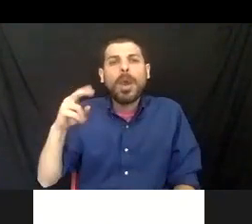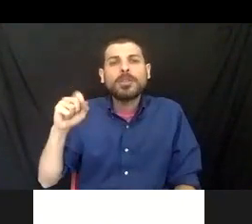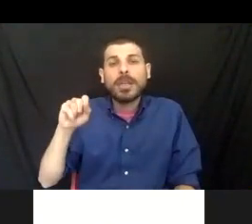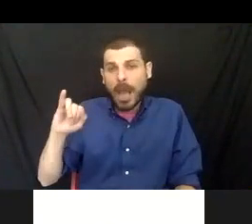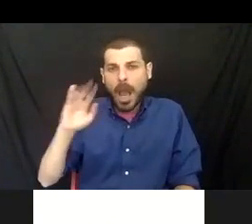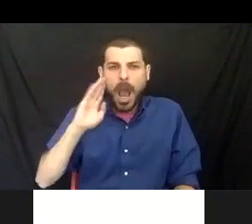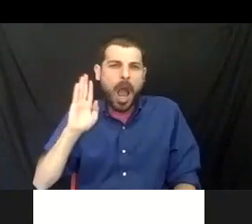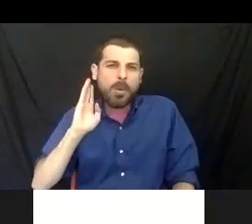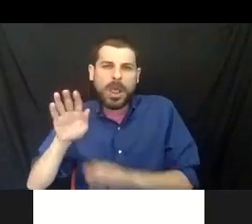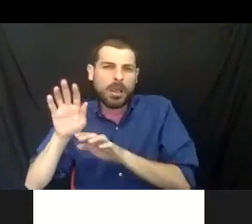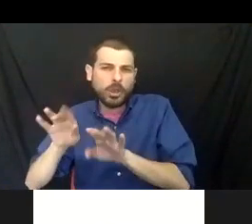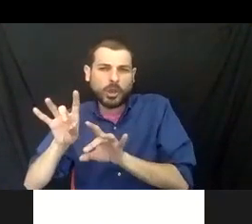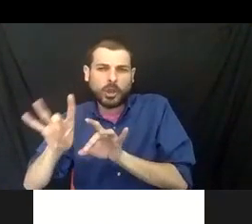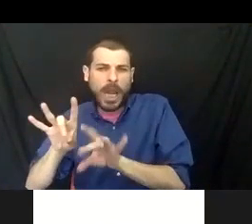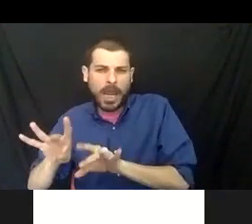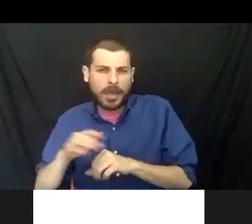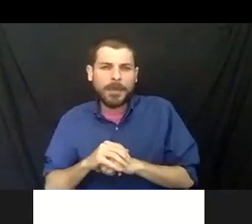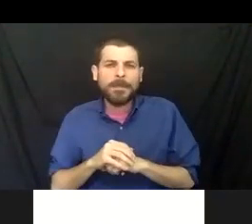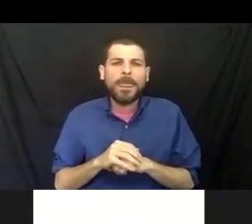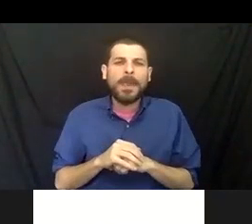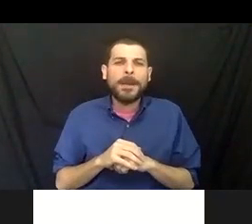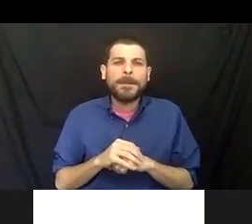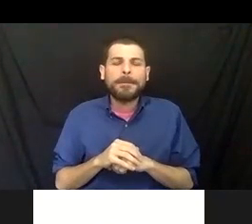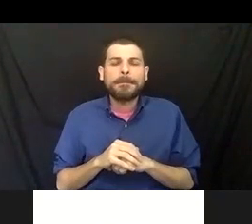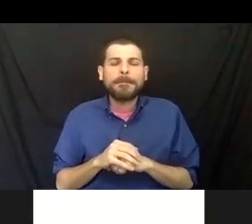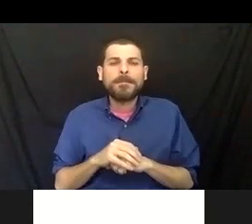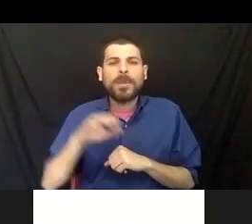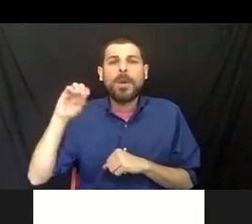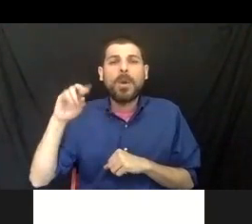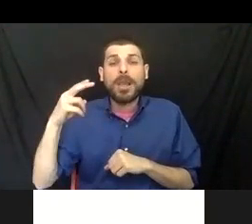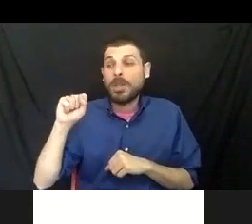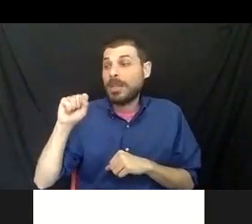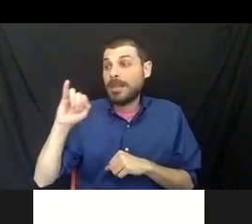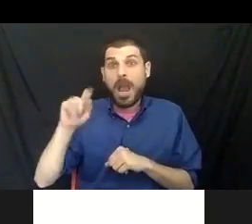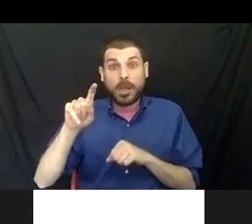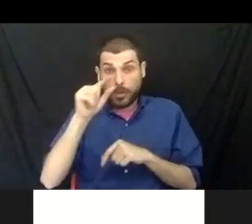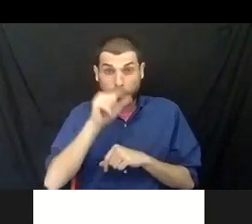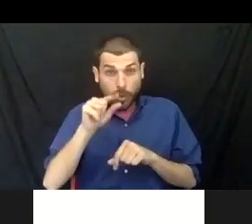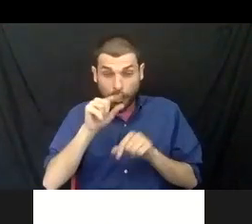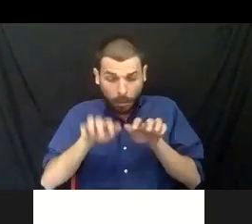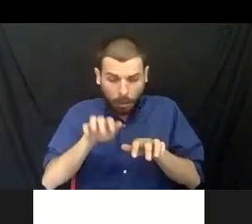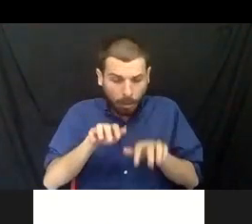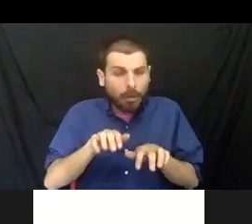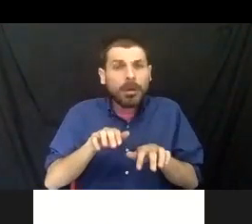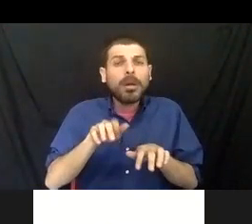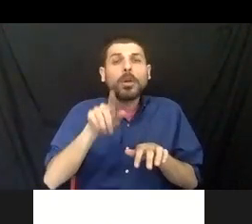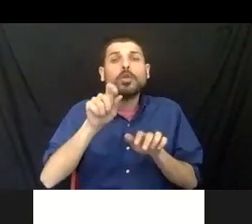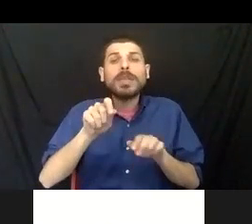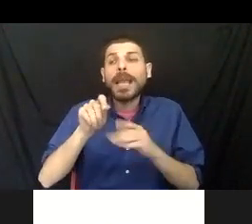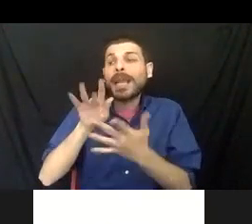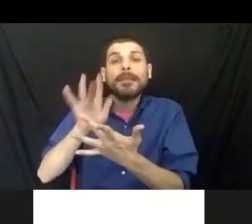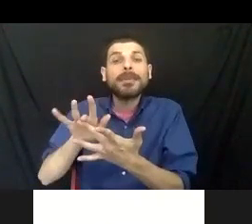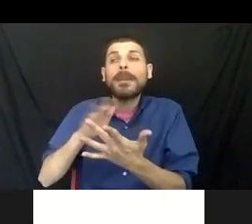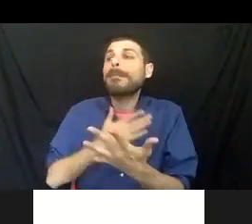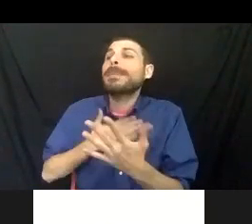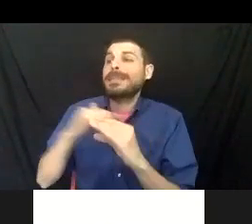put this in the chat too, you can sign up to get email updates from them so that if the OHSI program comes back,